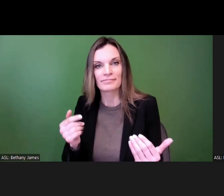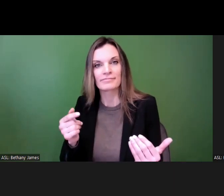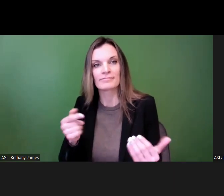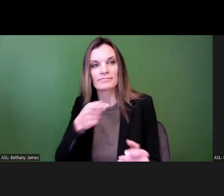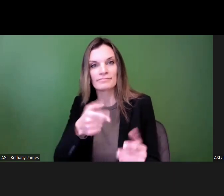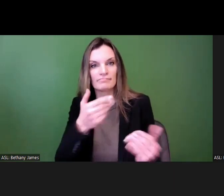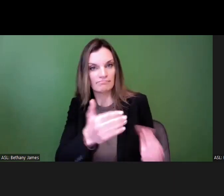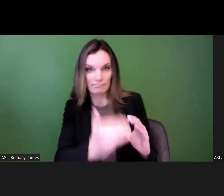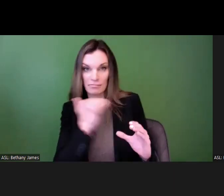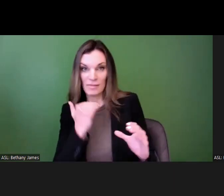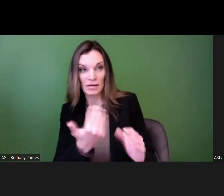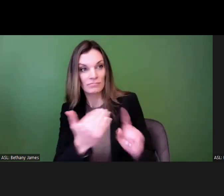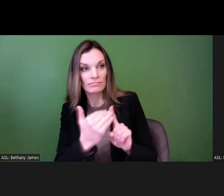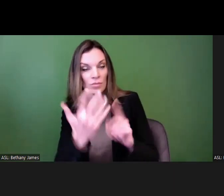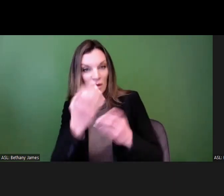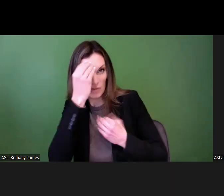requesting.